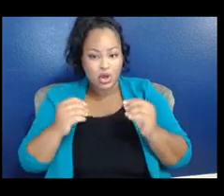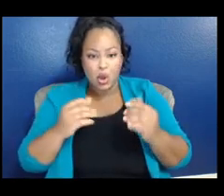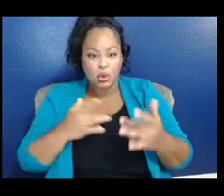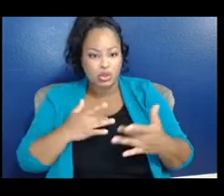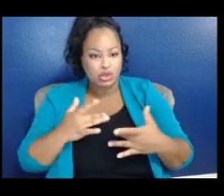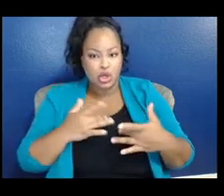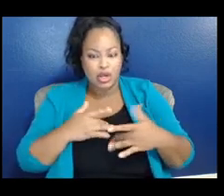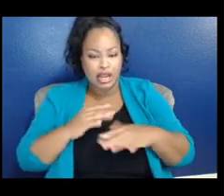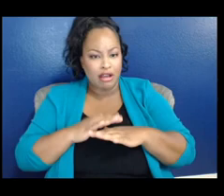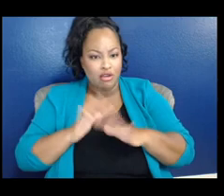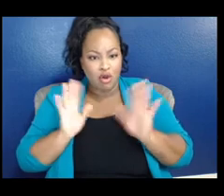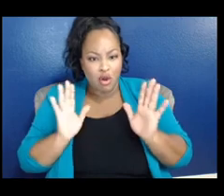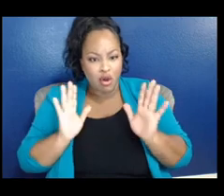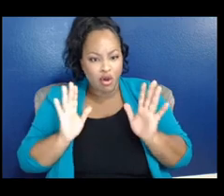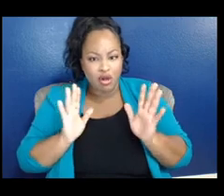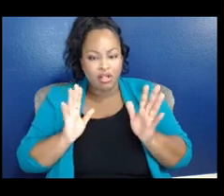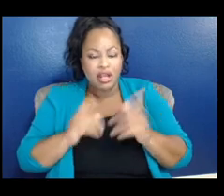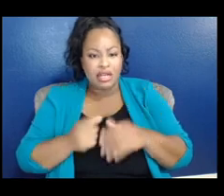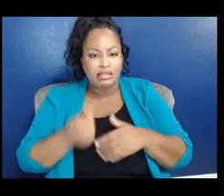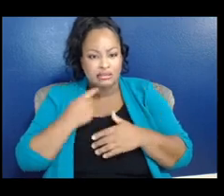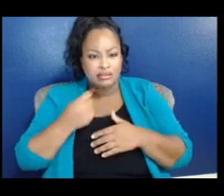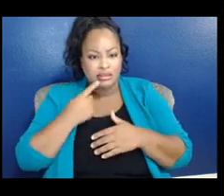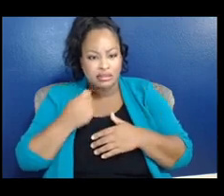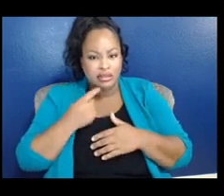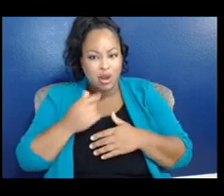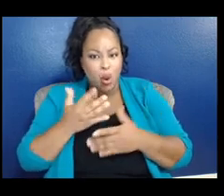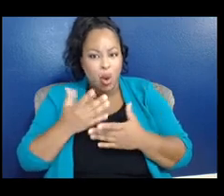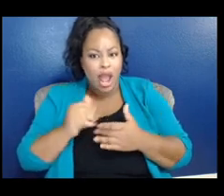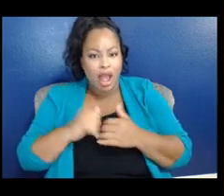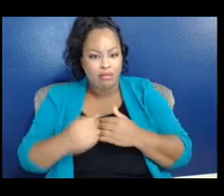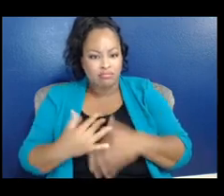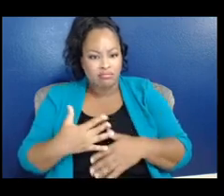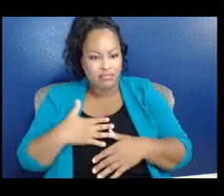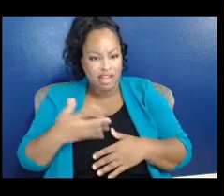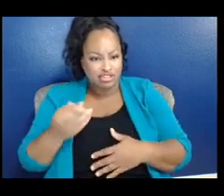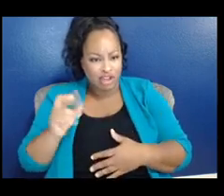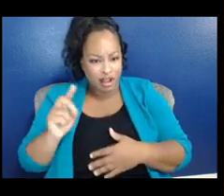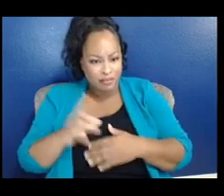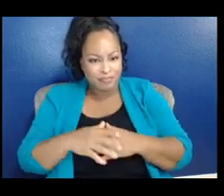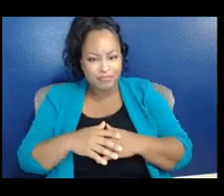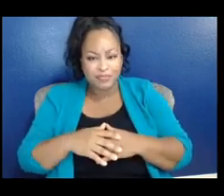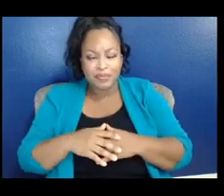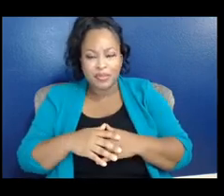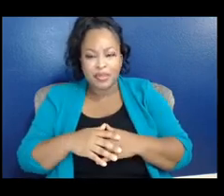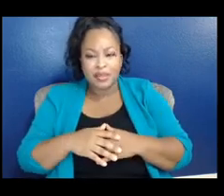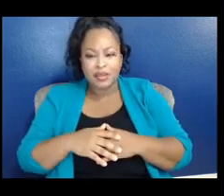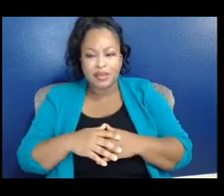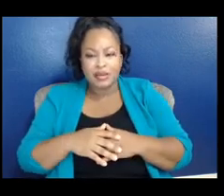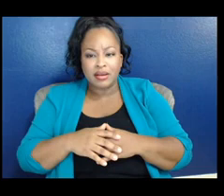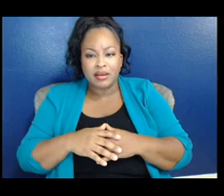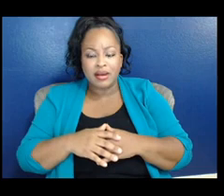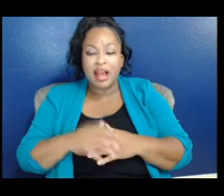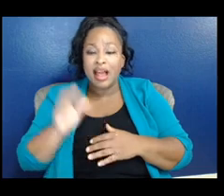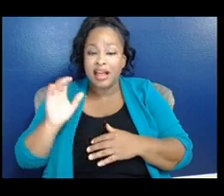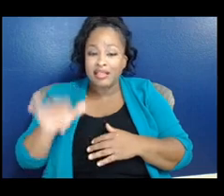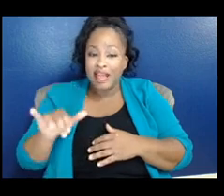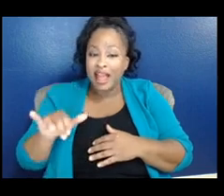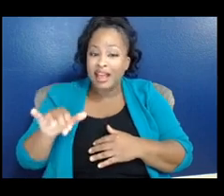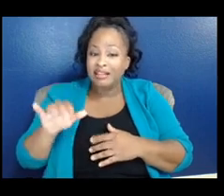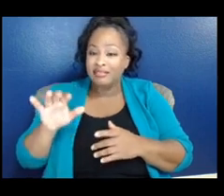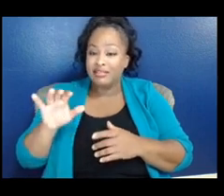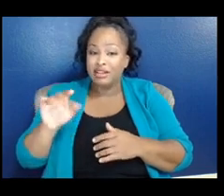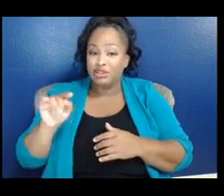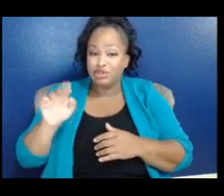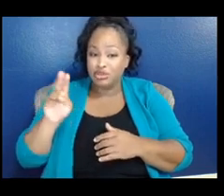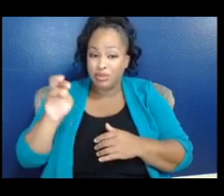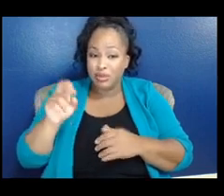taking the medication and what that would do to my child. These tumors are much more common in the United States